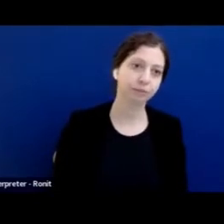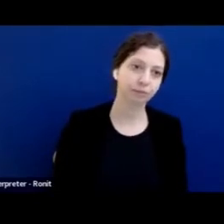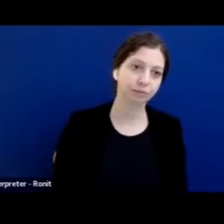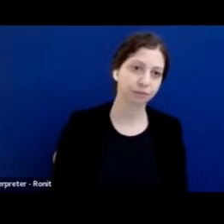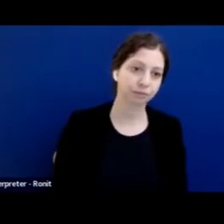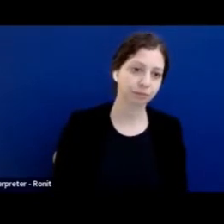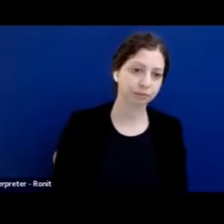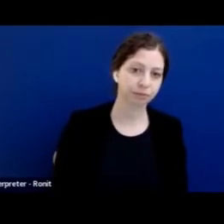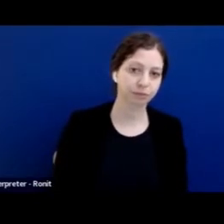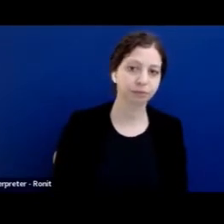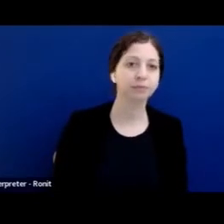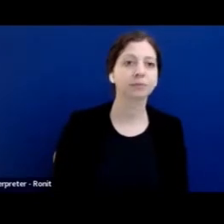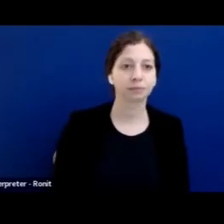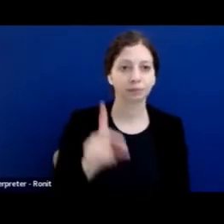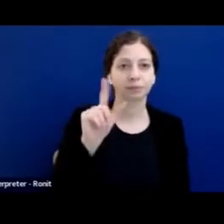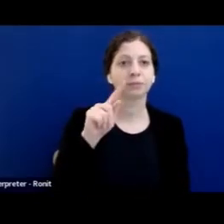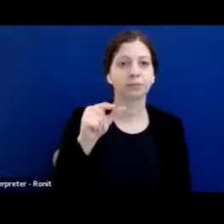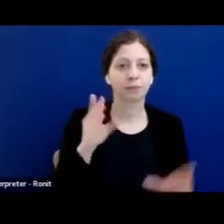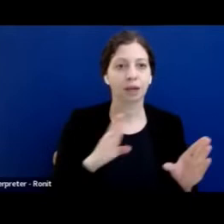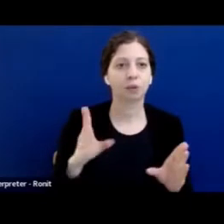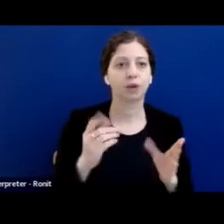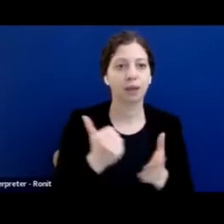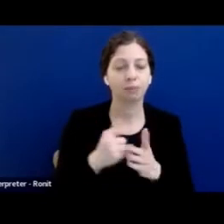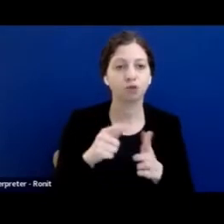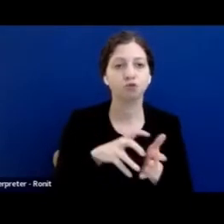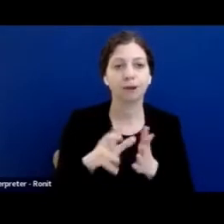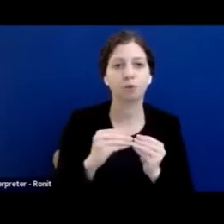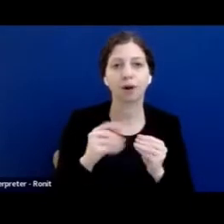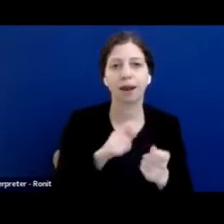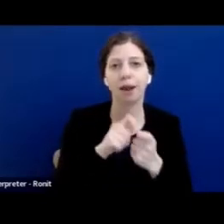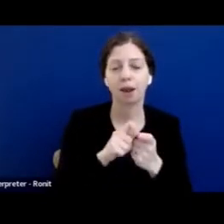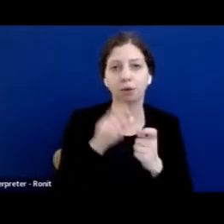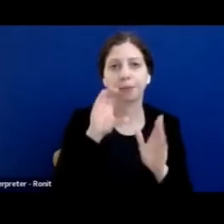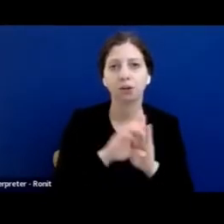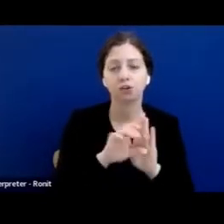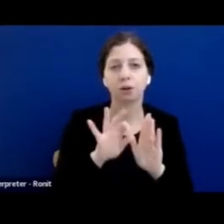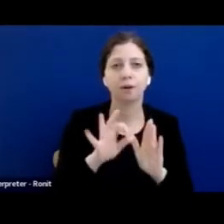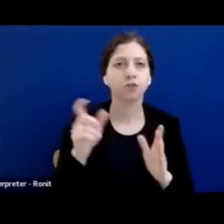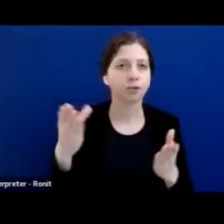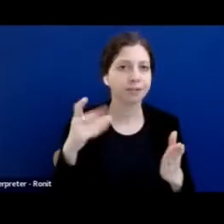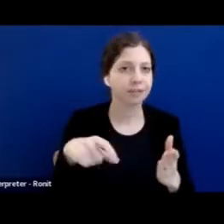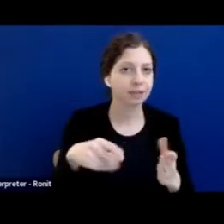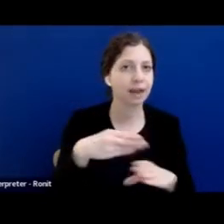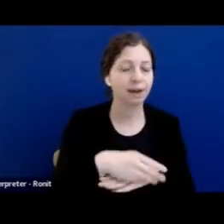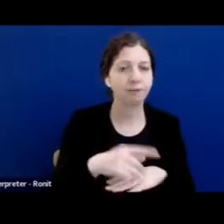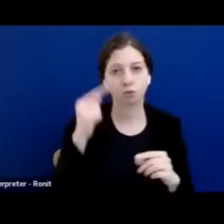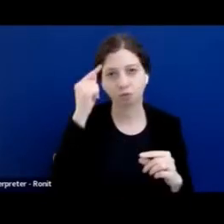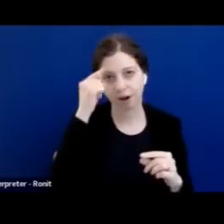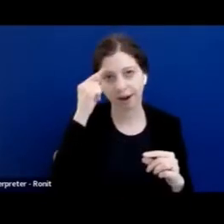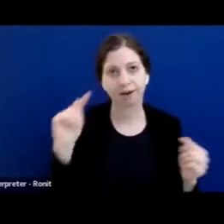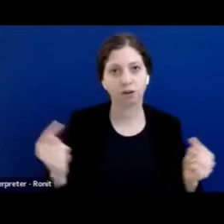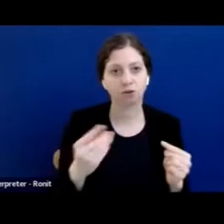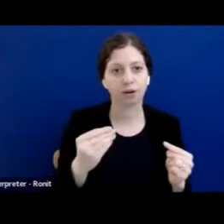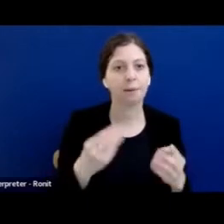This data plan will help us to draft a more accurate picture of the services needed after brain injury and the methods used to distribute those